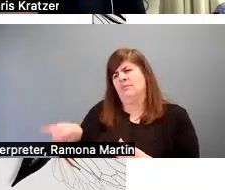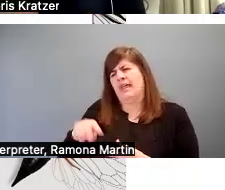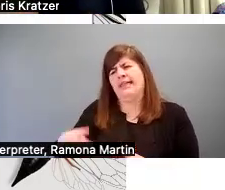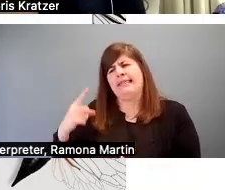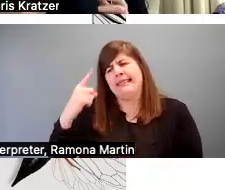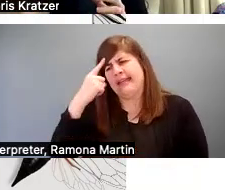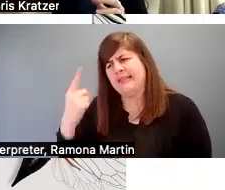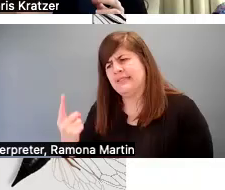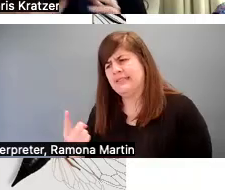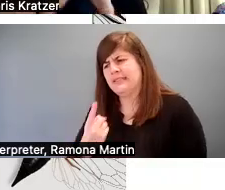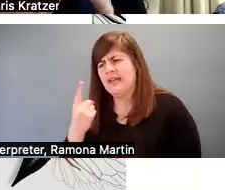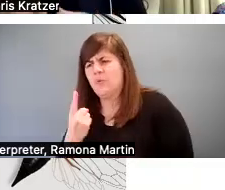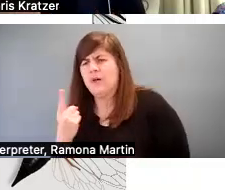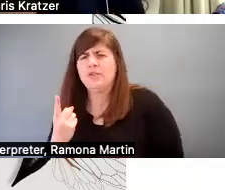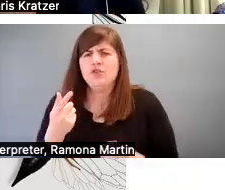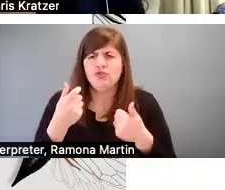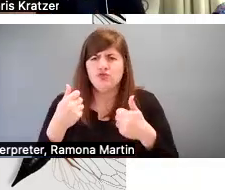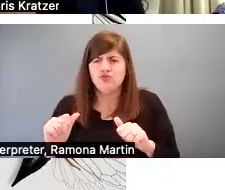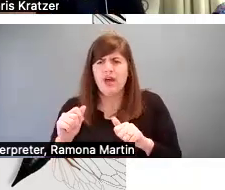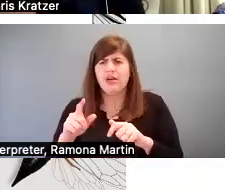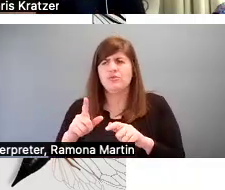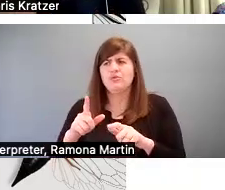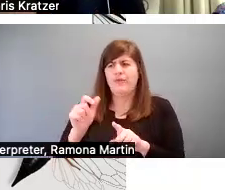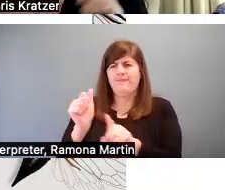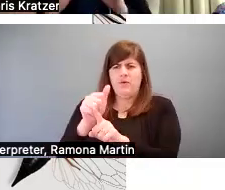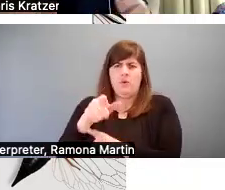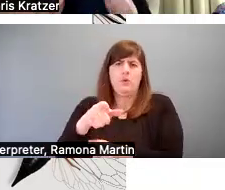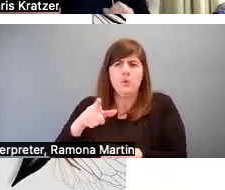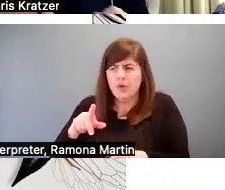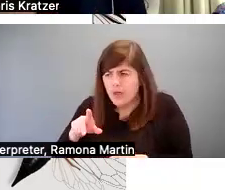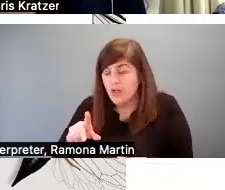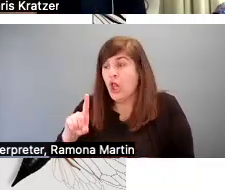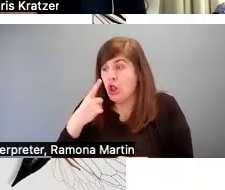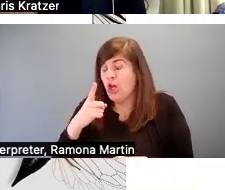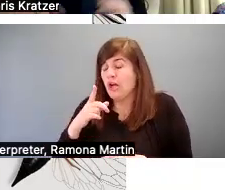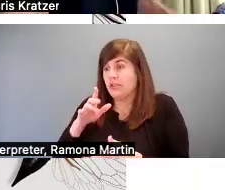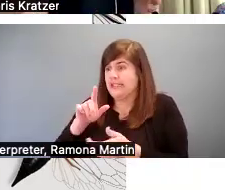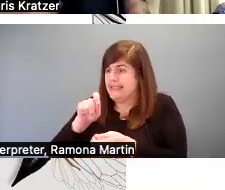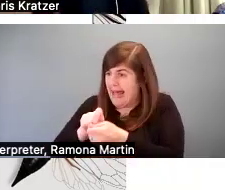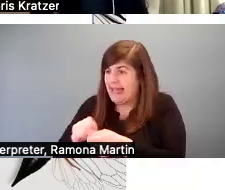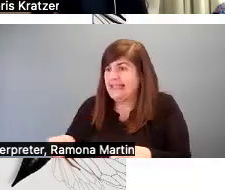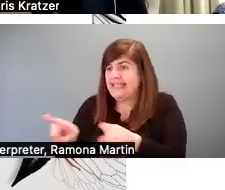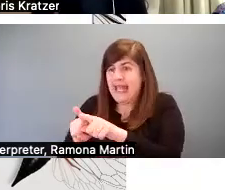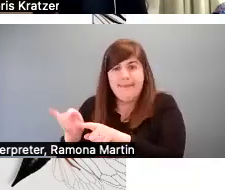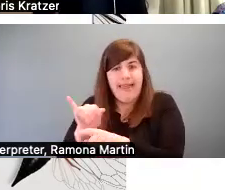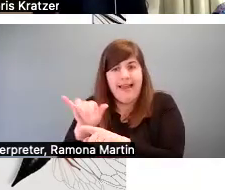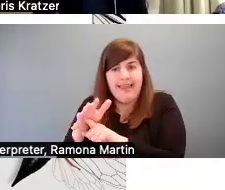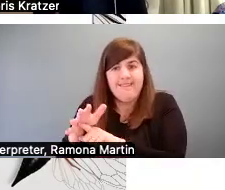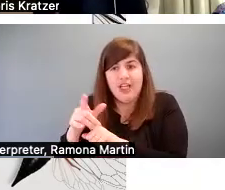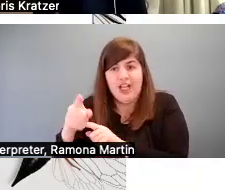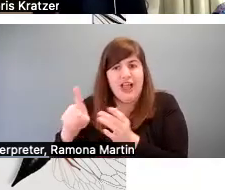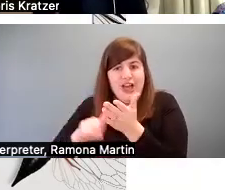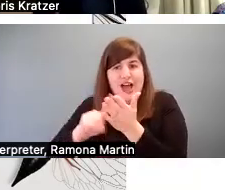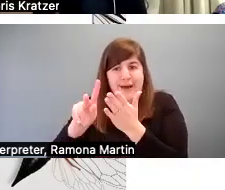somebody is trying to pull one over on you. They look so much like leaves, and I encourage you to go look them up after